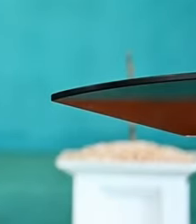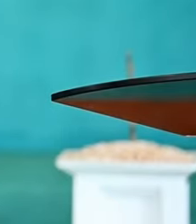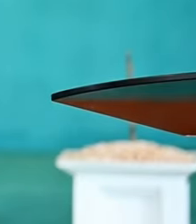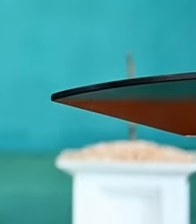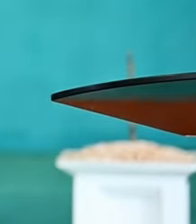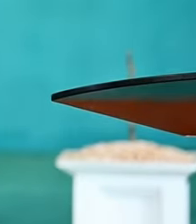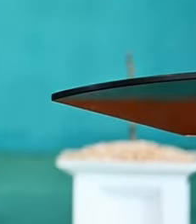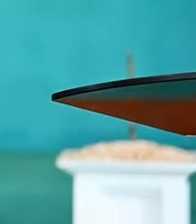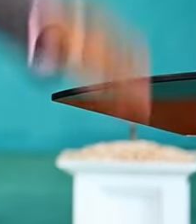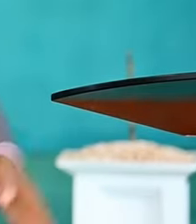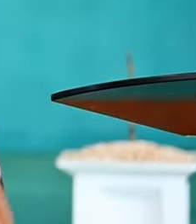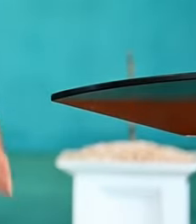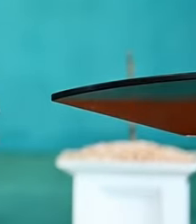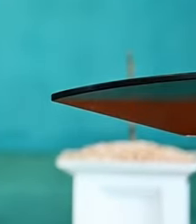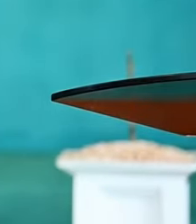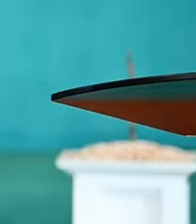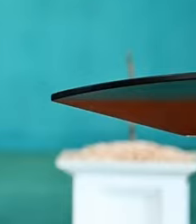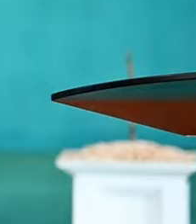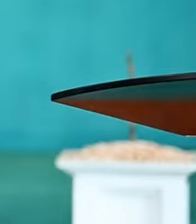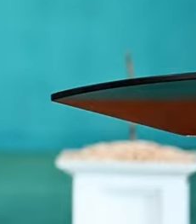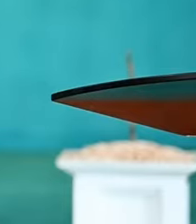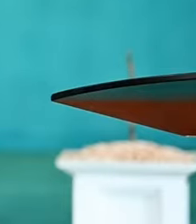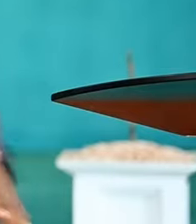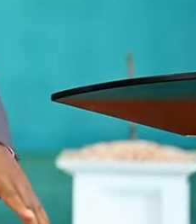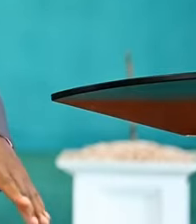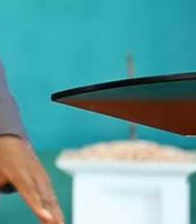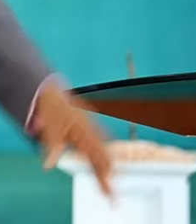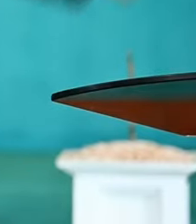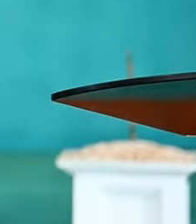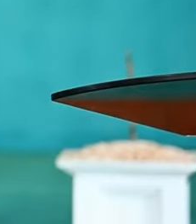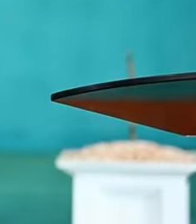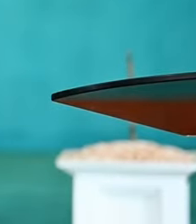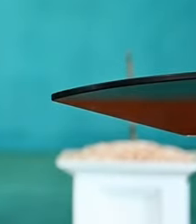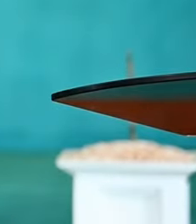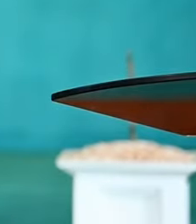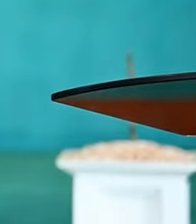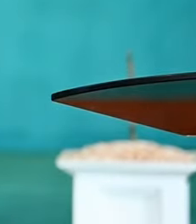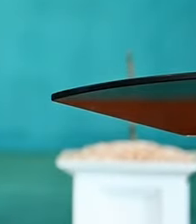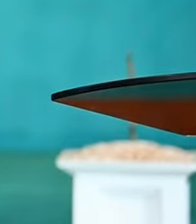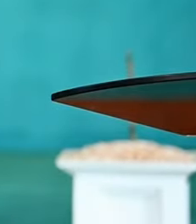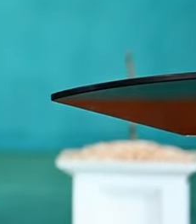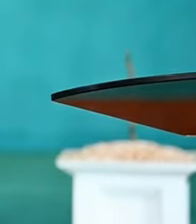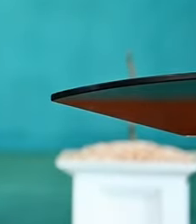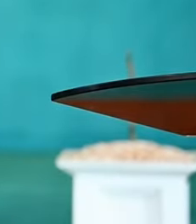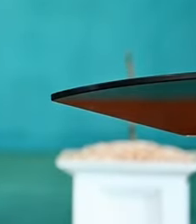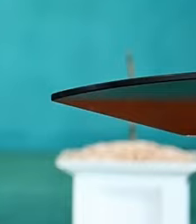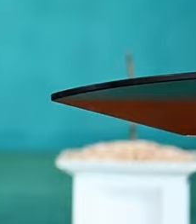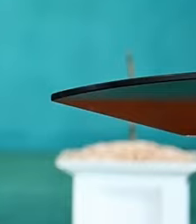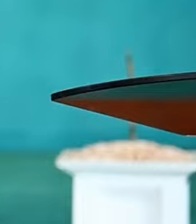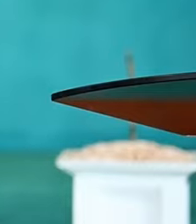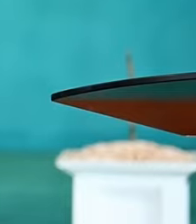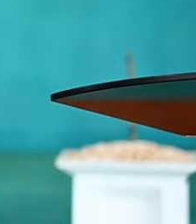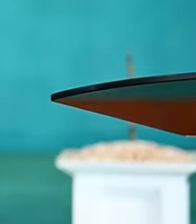because of accusing and condemning. There is nothing new. You are informing people when you talk